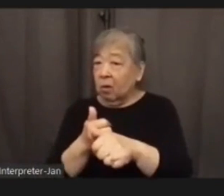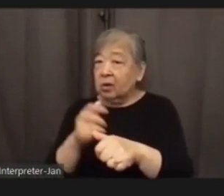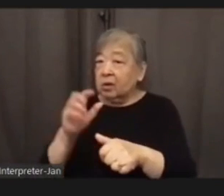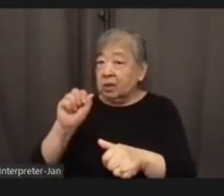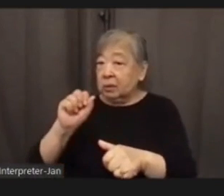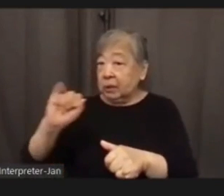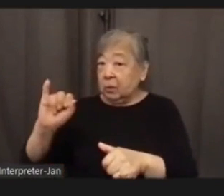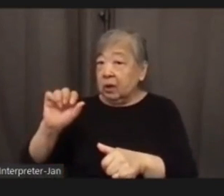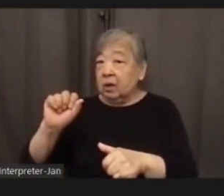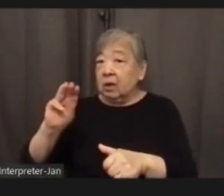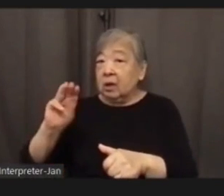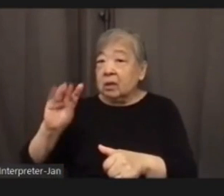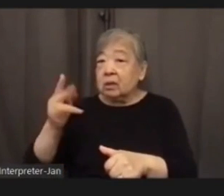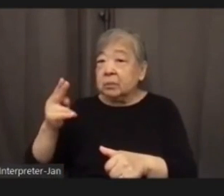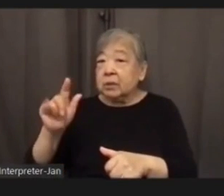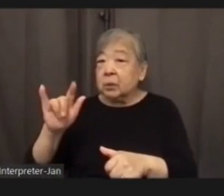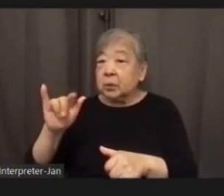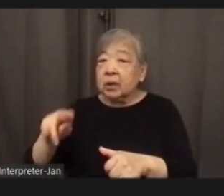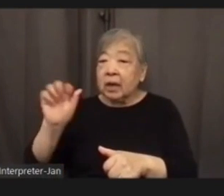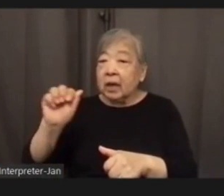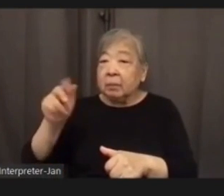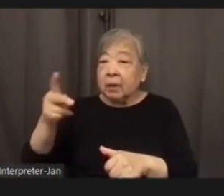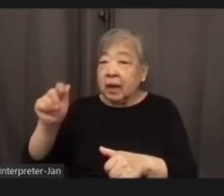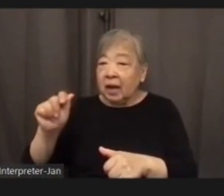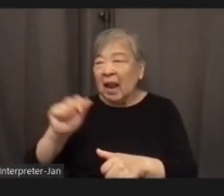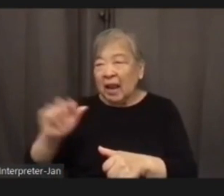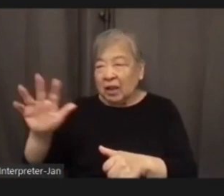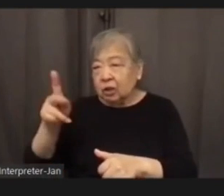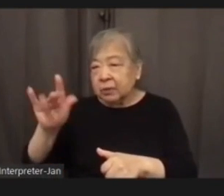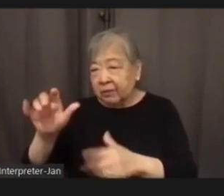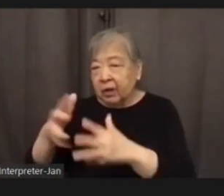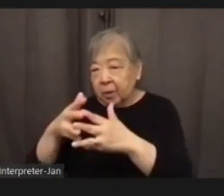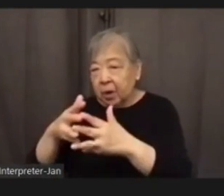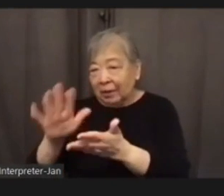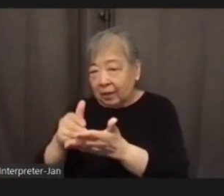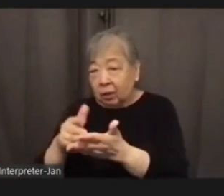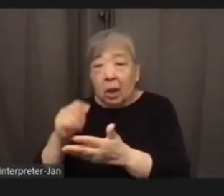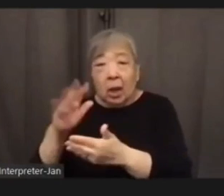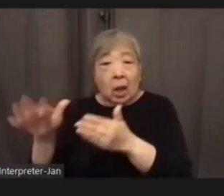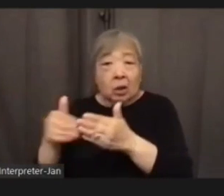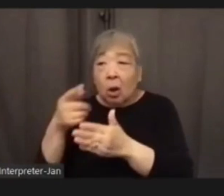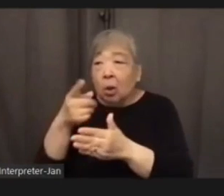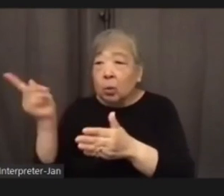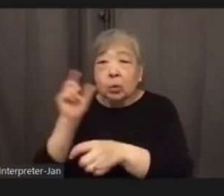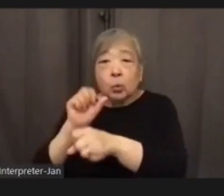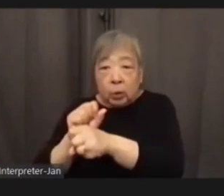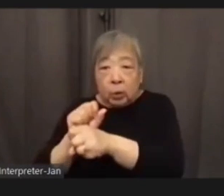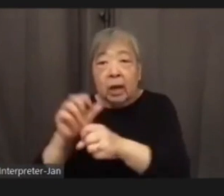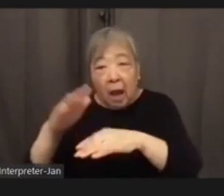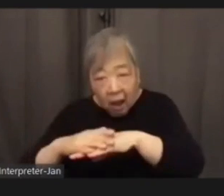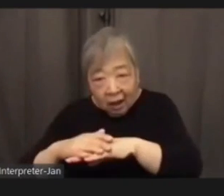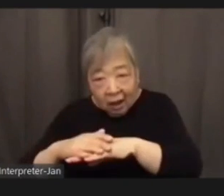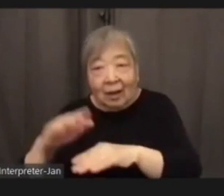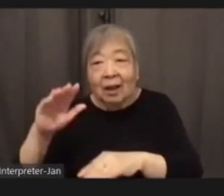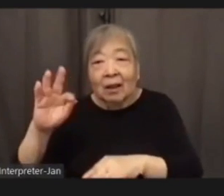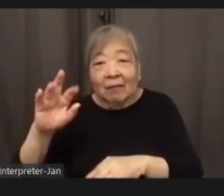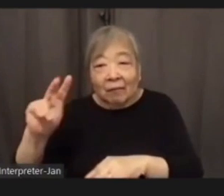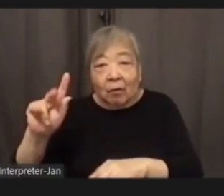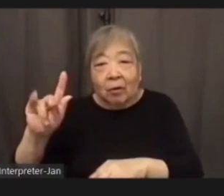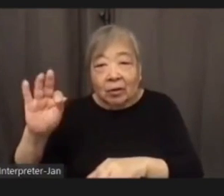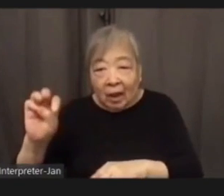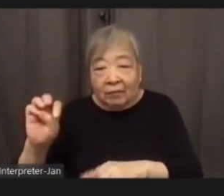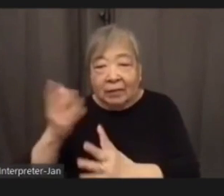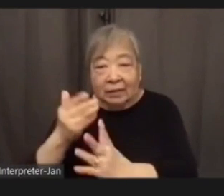Smithsonian Asian Pacific American Center and all of the collaborators on the Folkways series. We are going to go